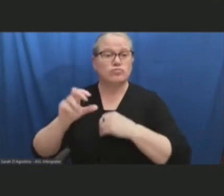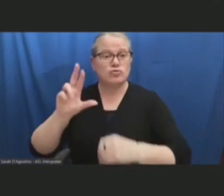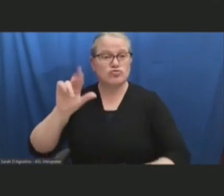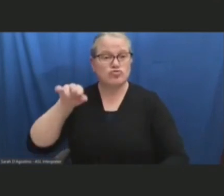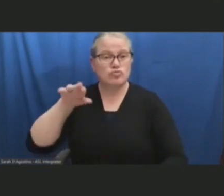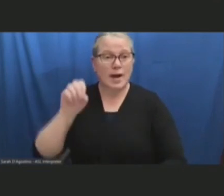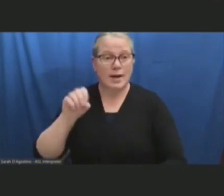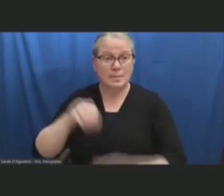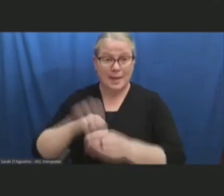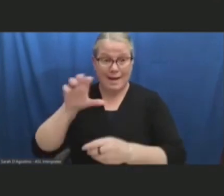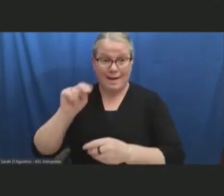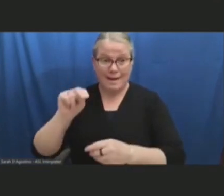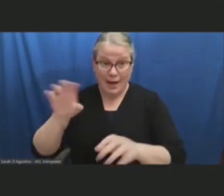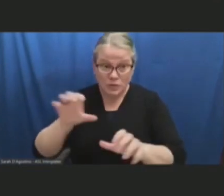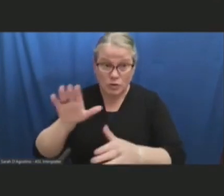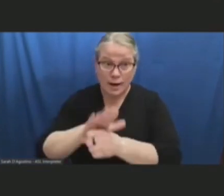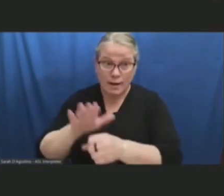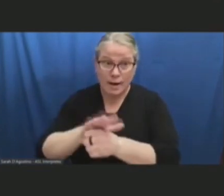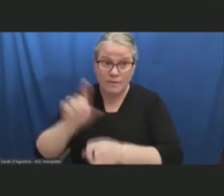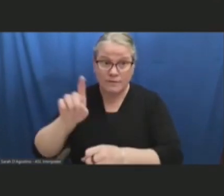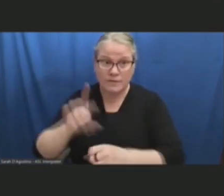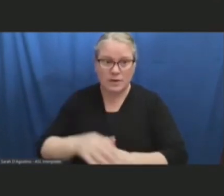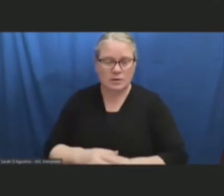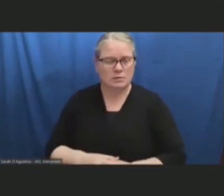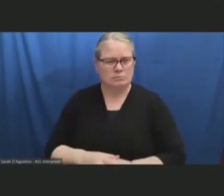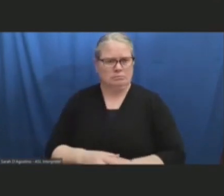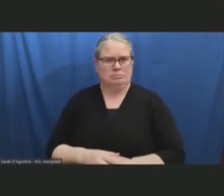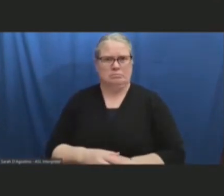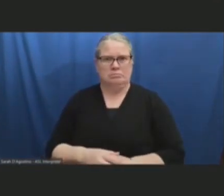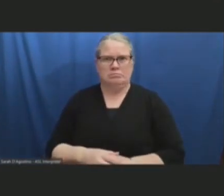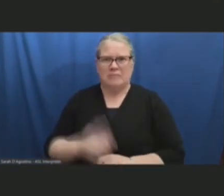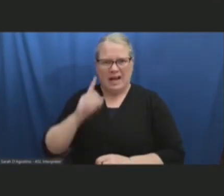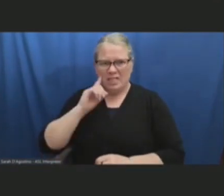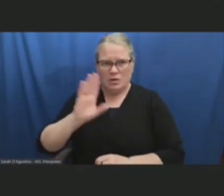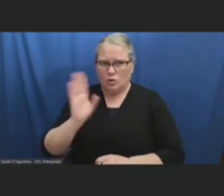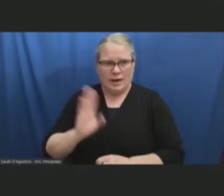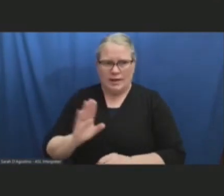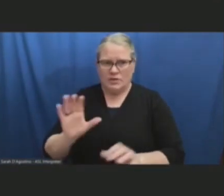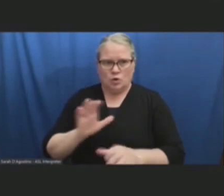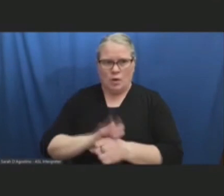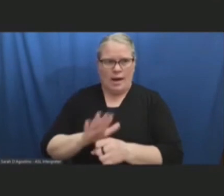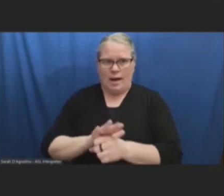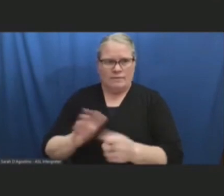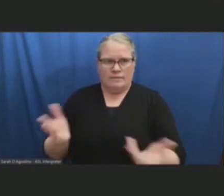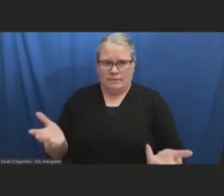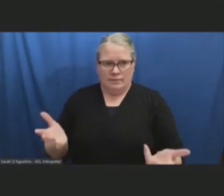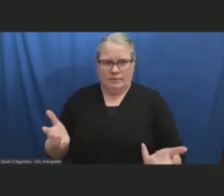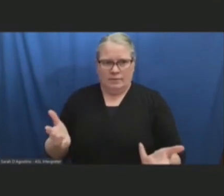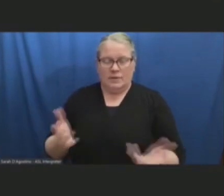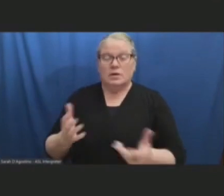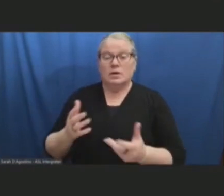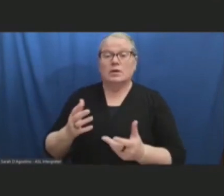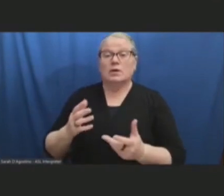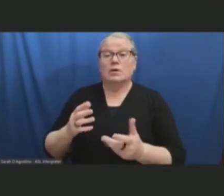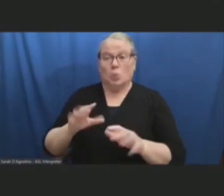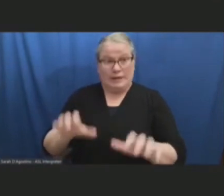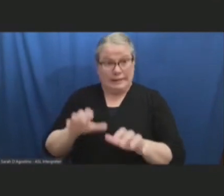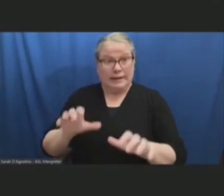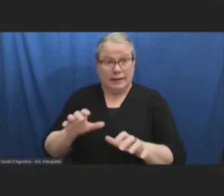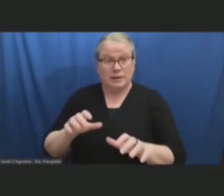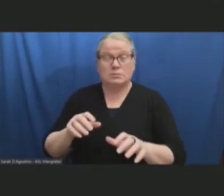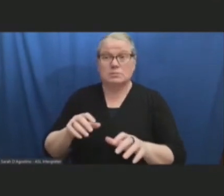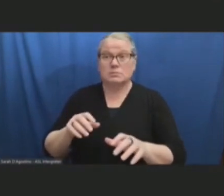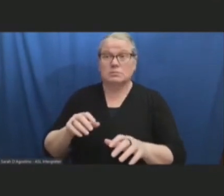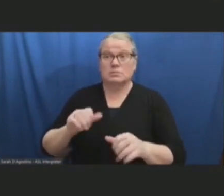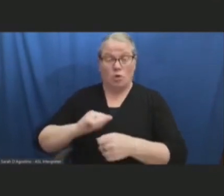I don't think you've ever done enough. That's for sure. I know what we did do. We knew after coming out of 2 years of COVID,